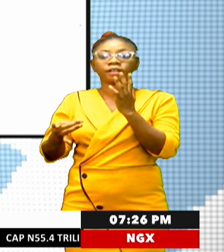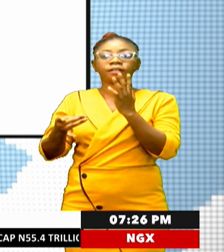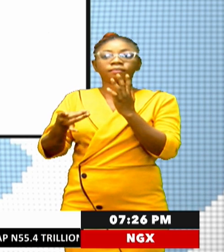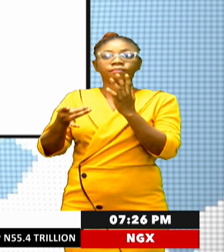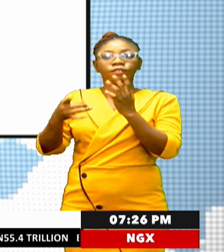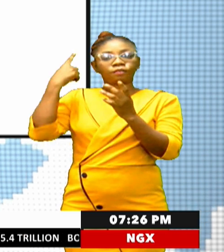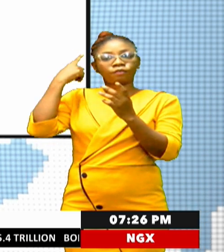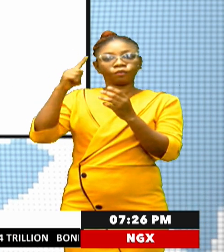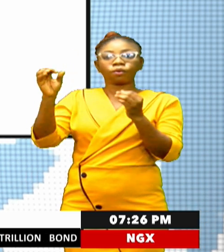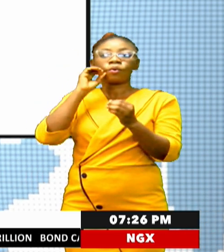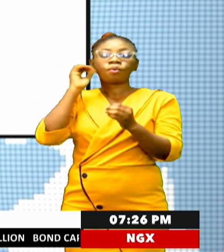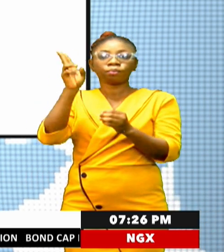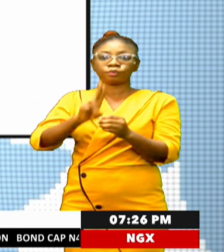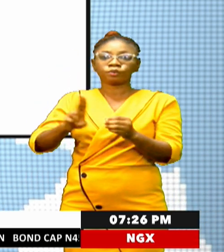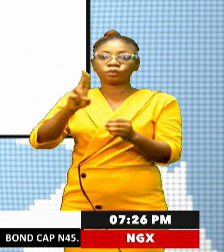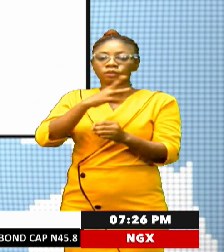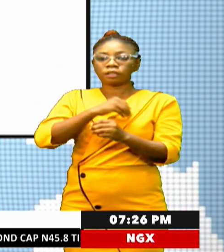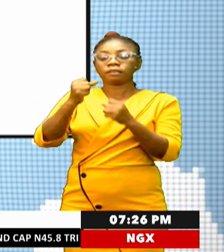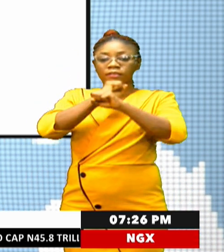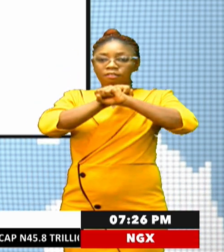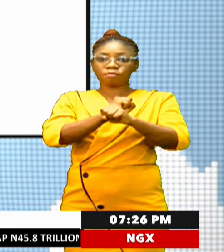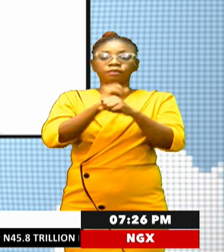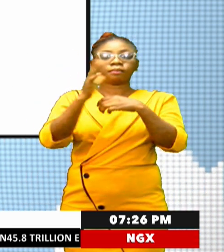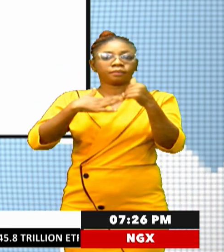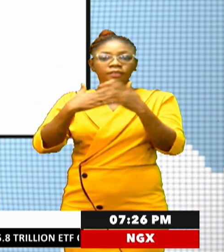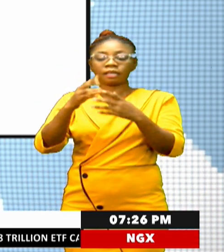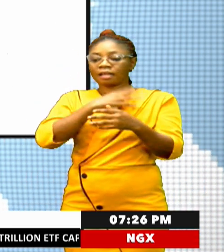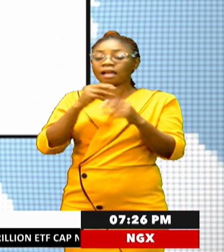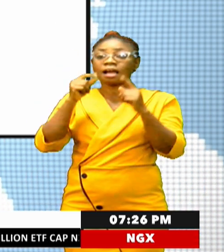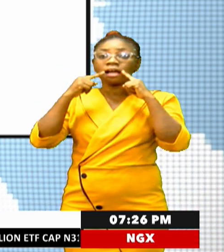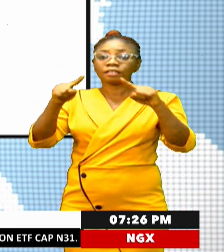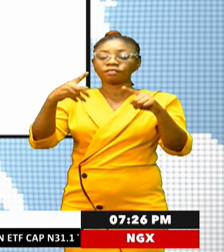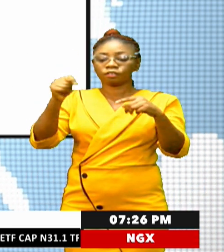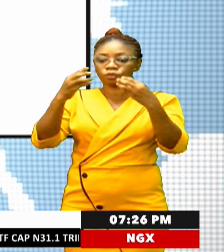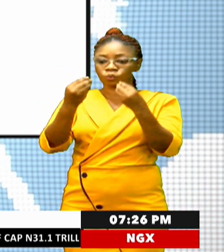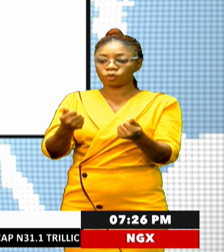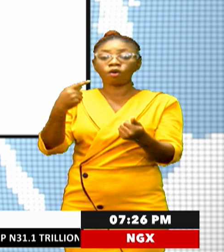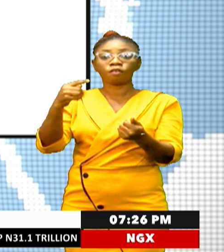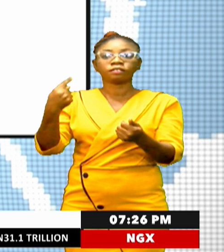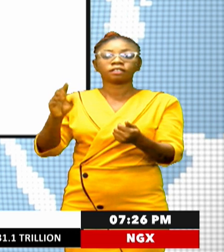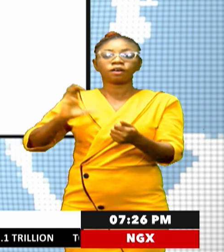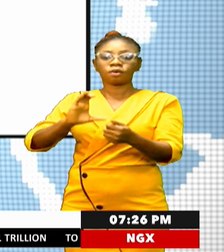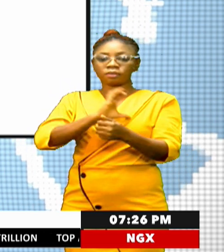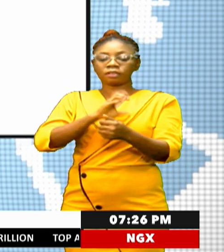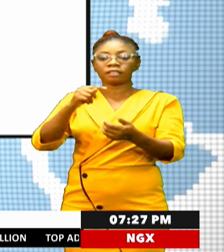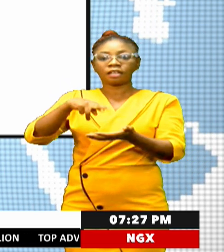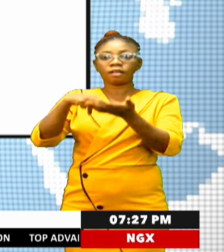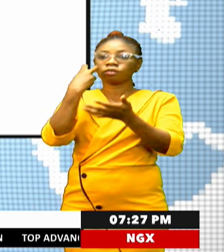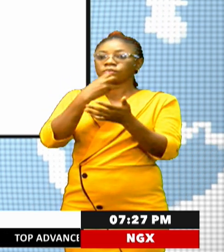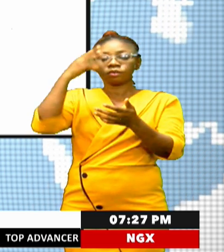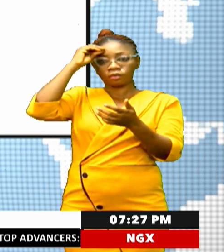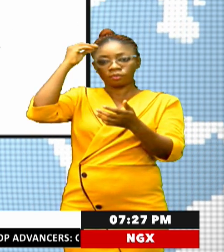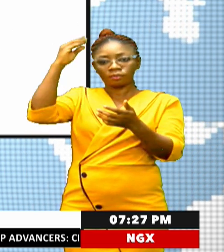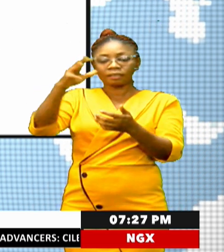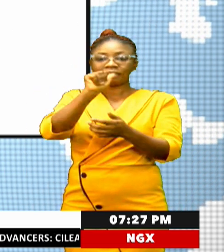queues and other critical energy security issues. Announcing the dissolution of the committee, House spokesman Akin Rotimi